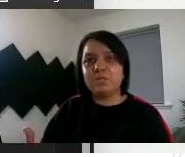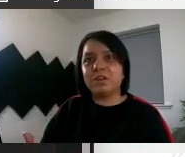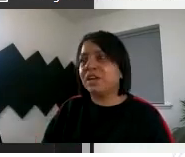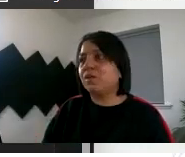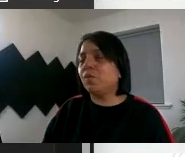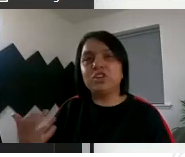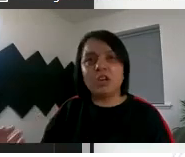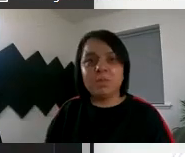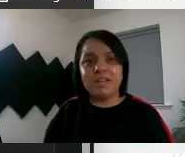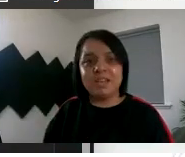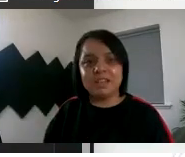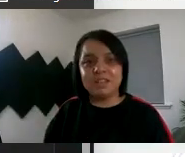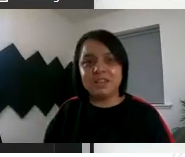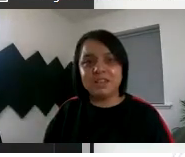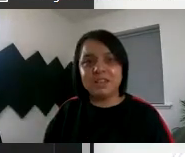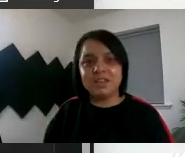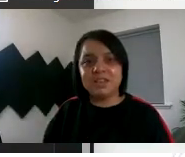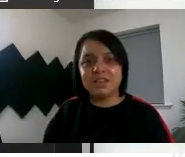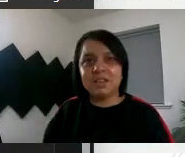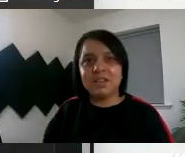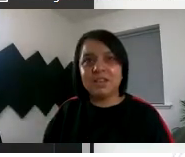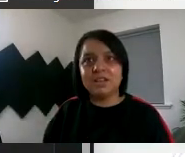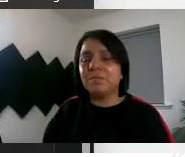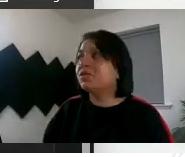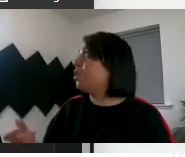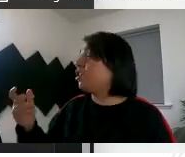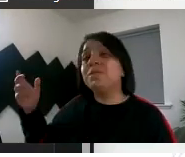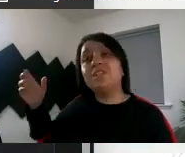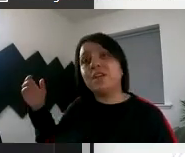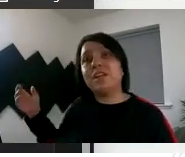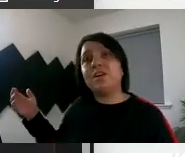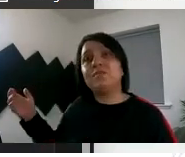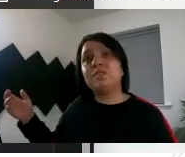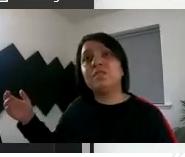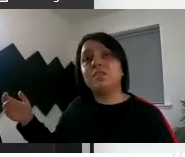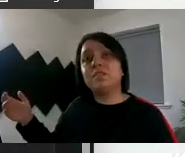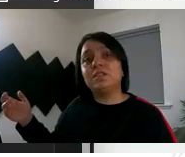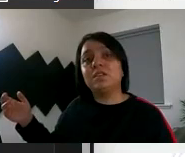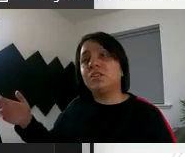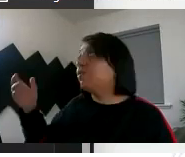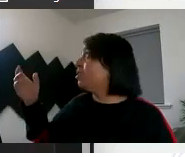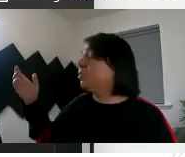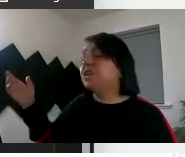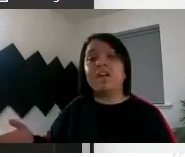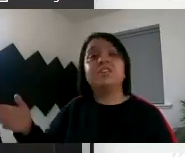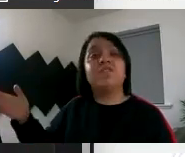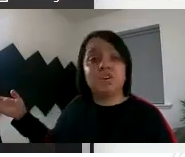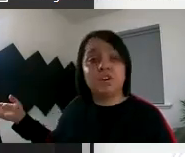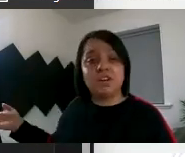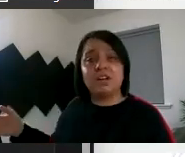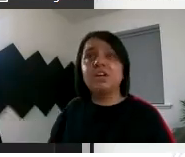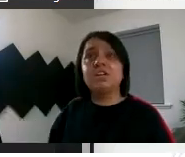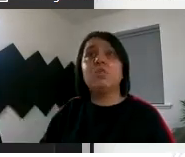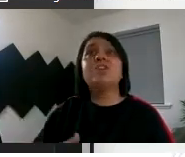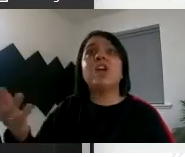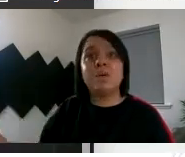there's one saying, what time you make it? That means, what time is it right now? So you look at the time saying, okay, it's 4 o'clock